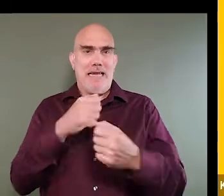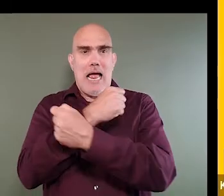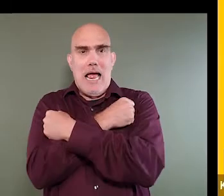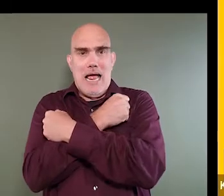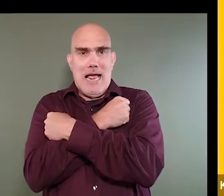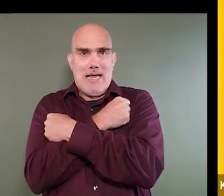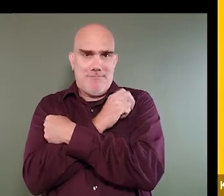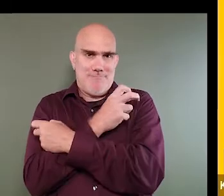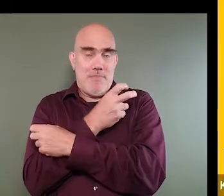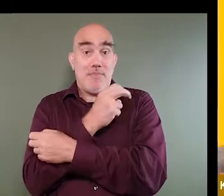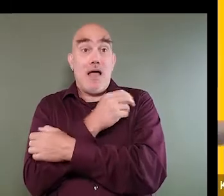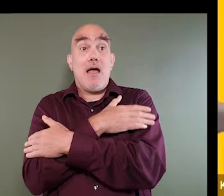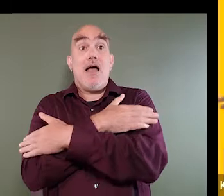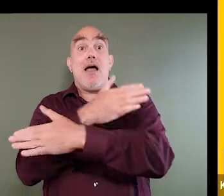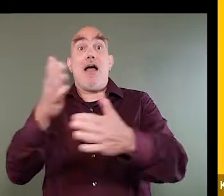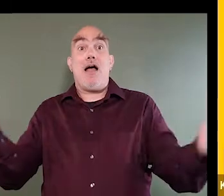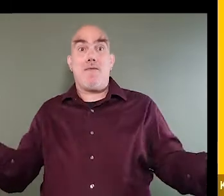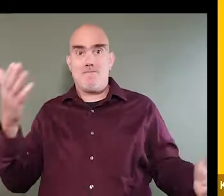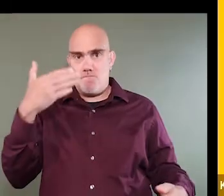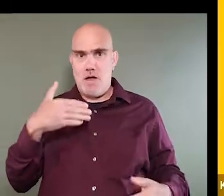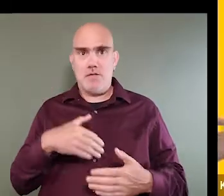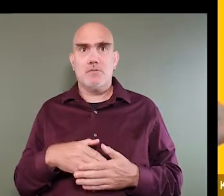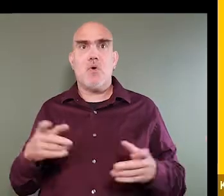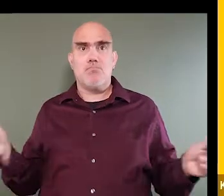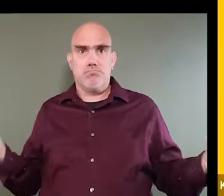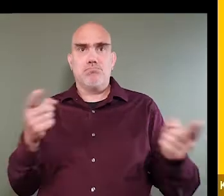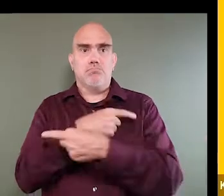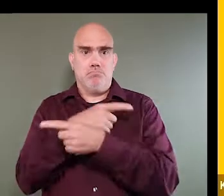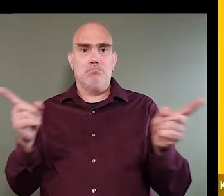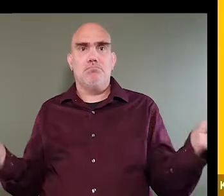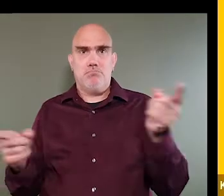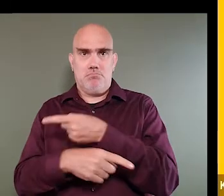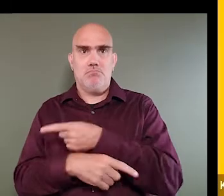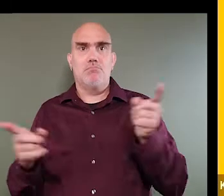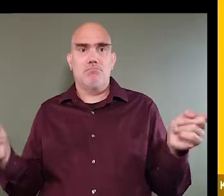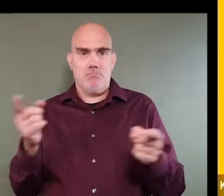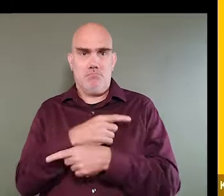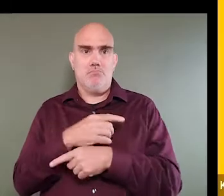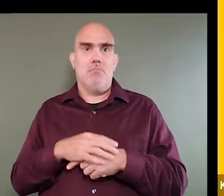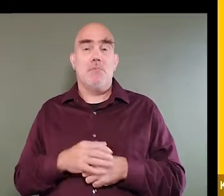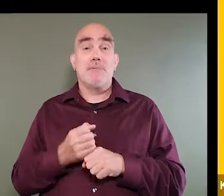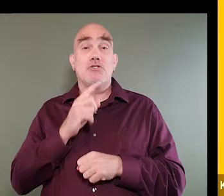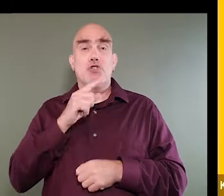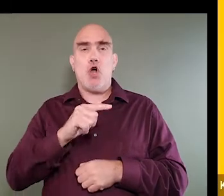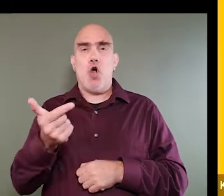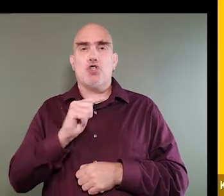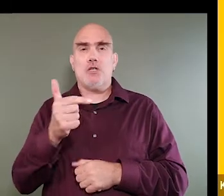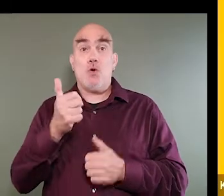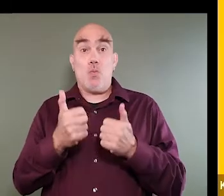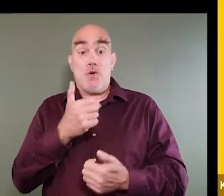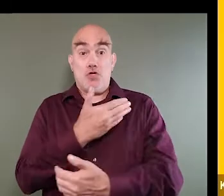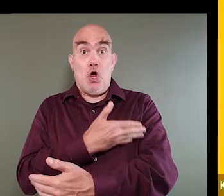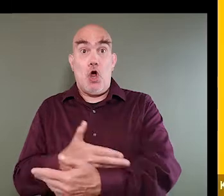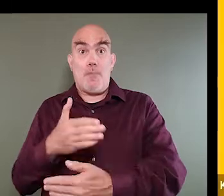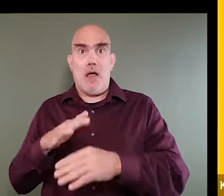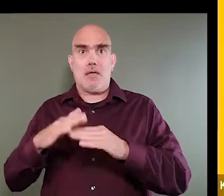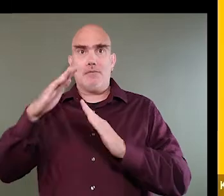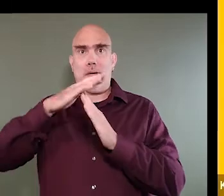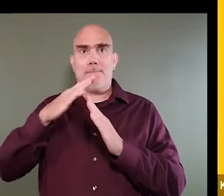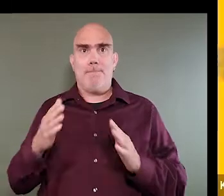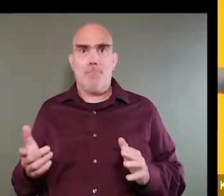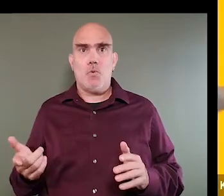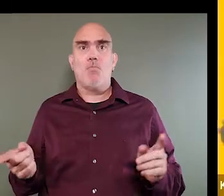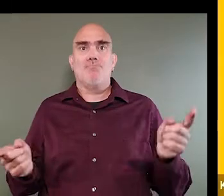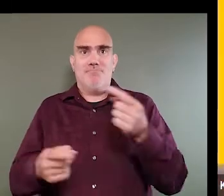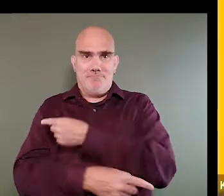and then bring it back out to the front. And then bring your hands back in, making sure you alternate which arm is on top. And